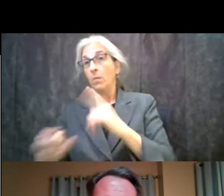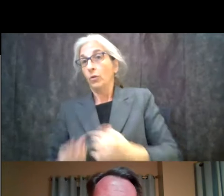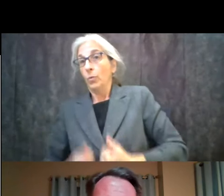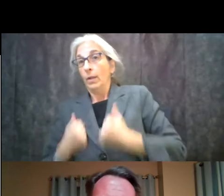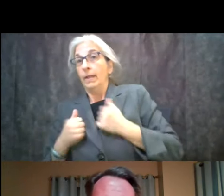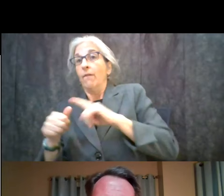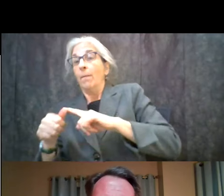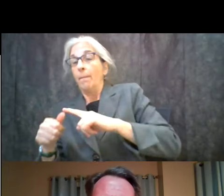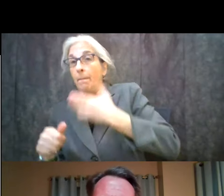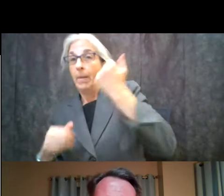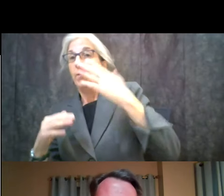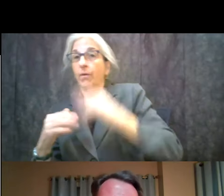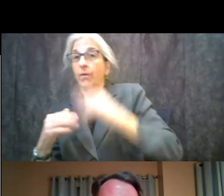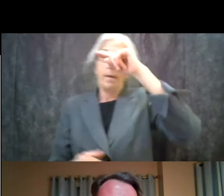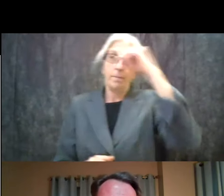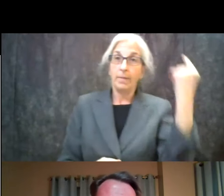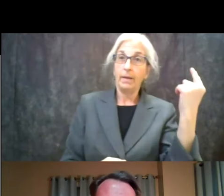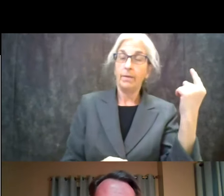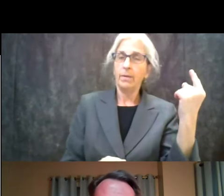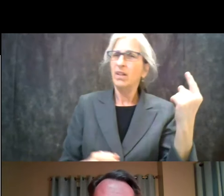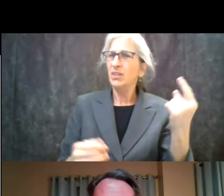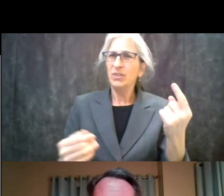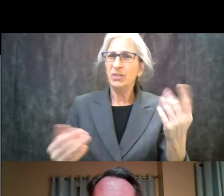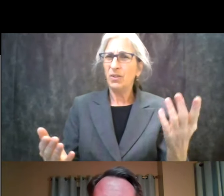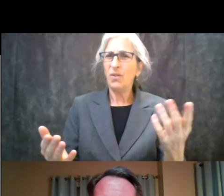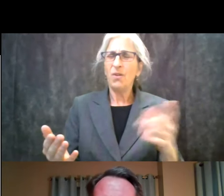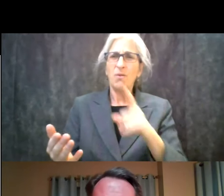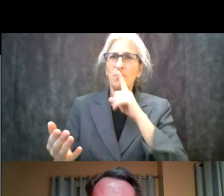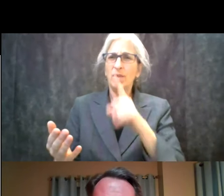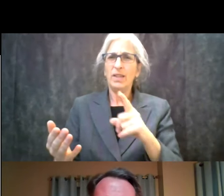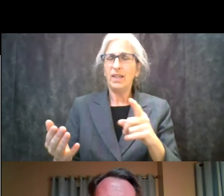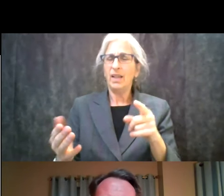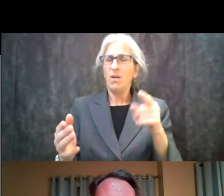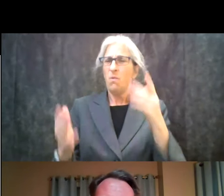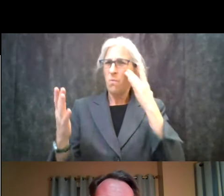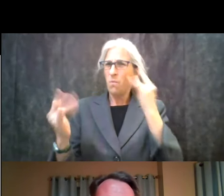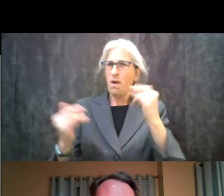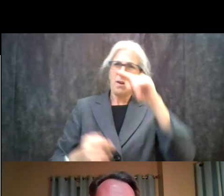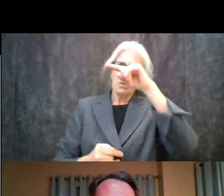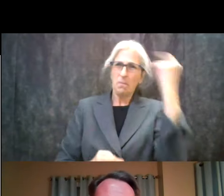just to prostate cancer alone. So what causes that difference is an area of active research,